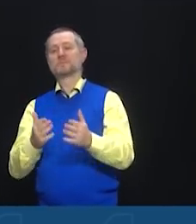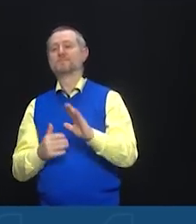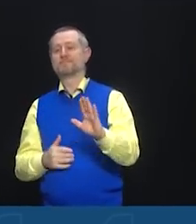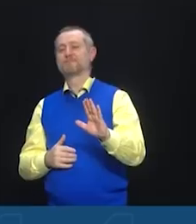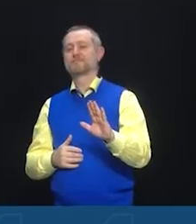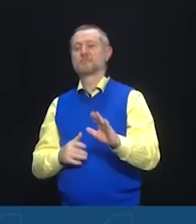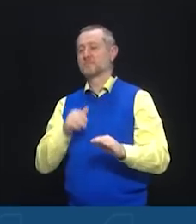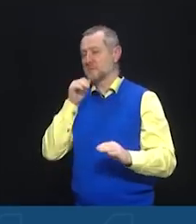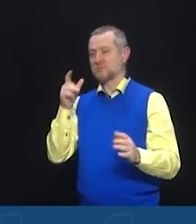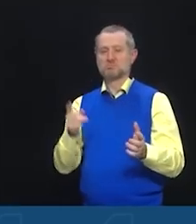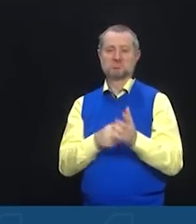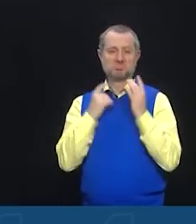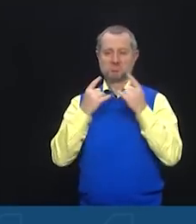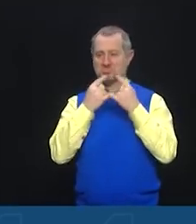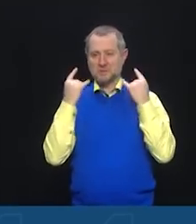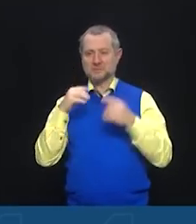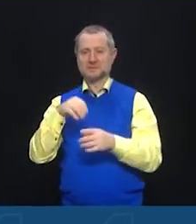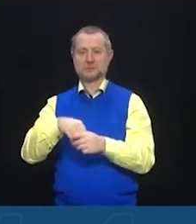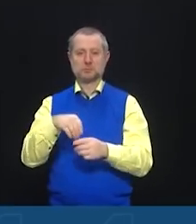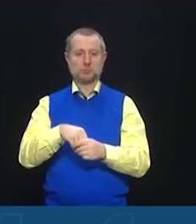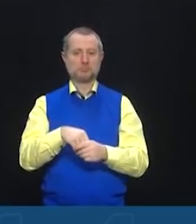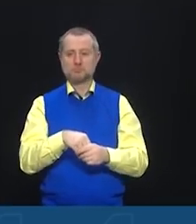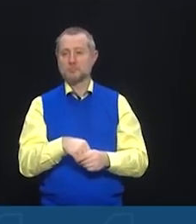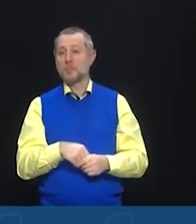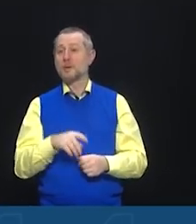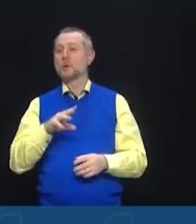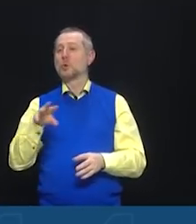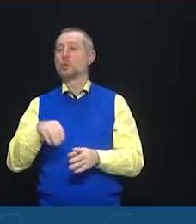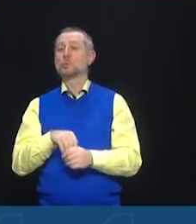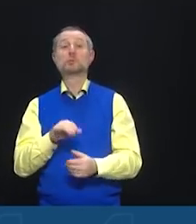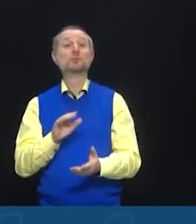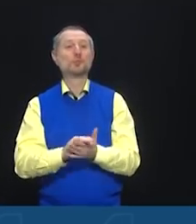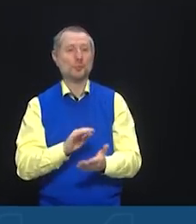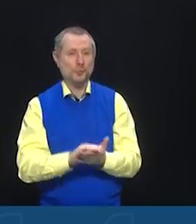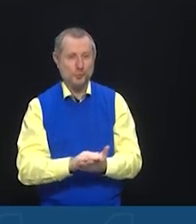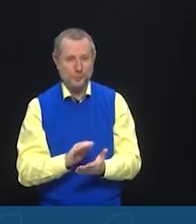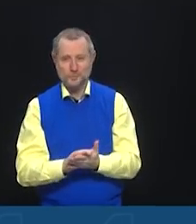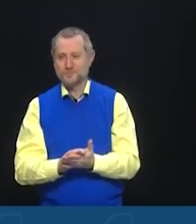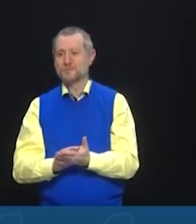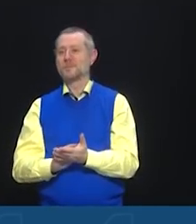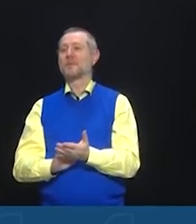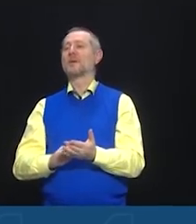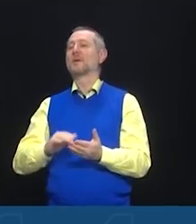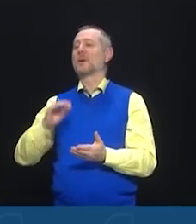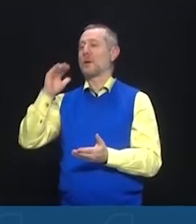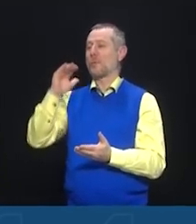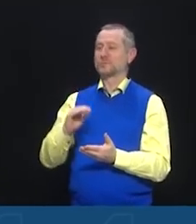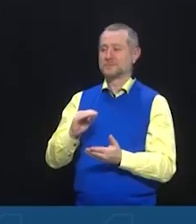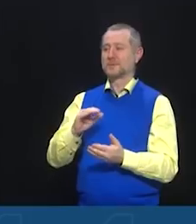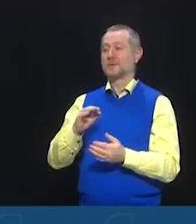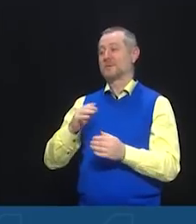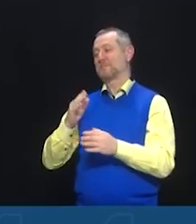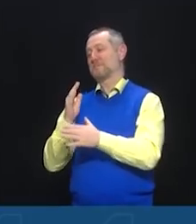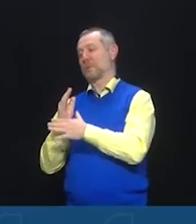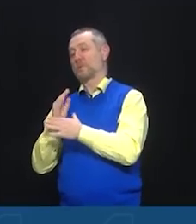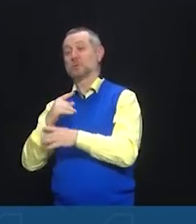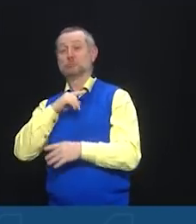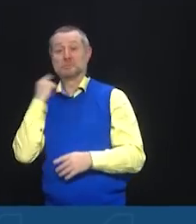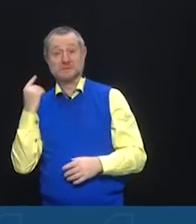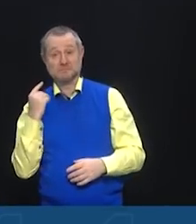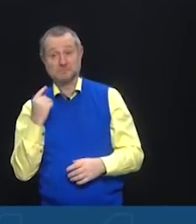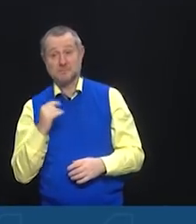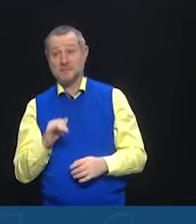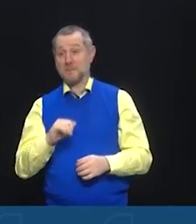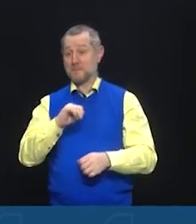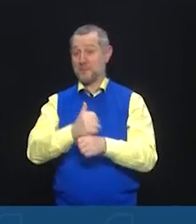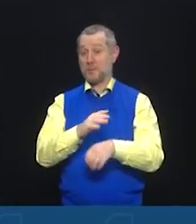that masks be worn indoors, and that includes schools in low and medium risk areas. So given the decline in our